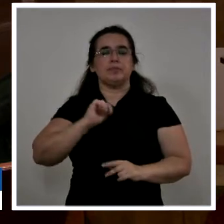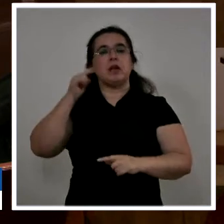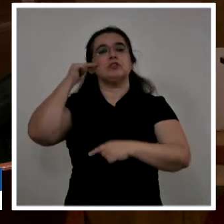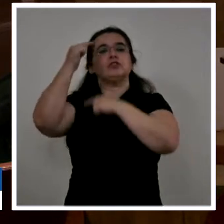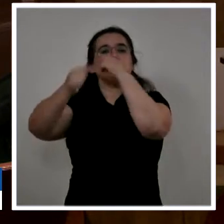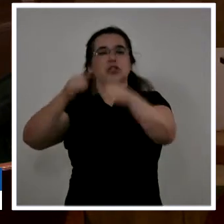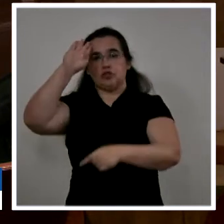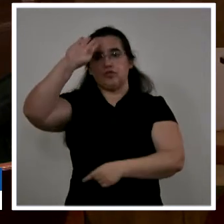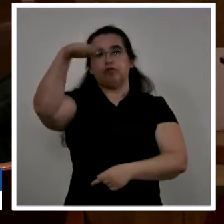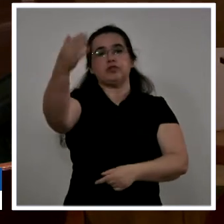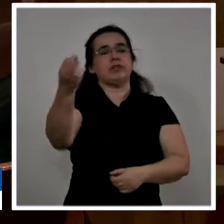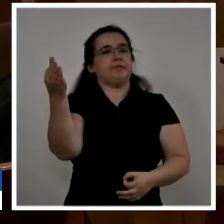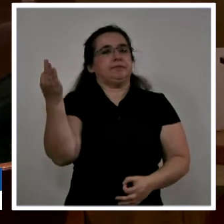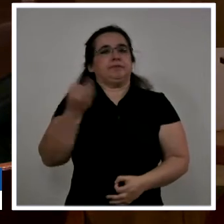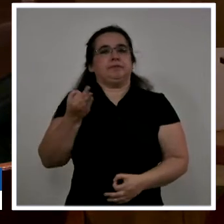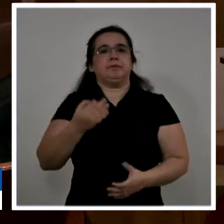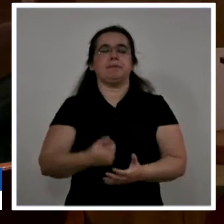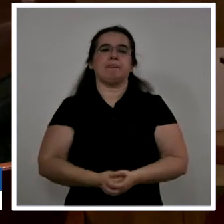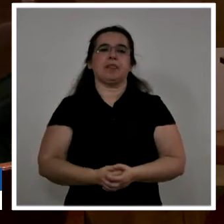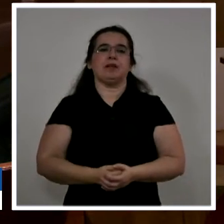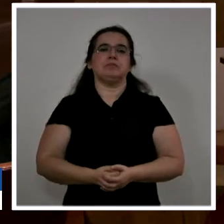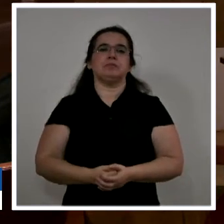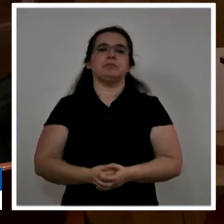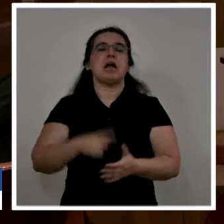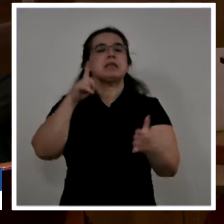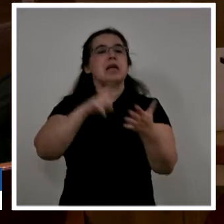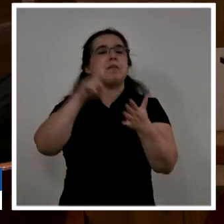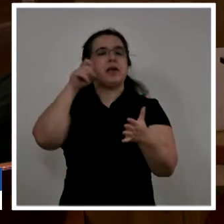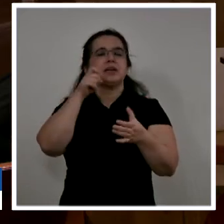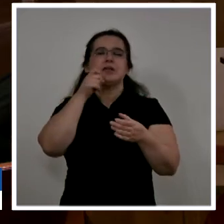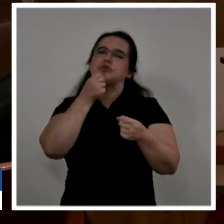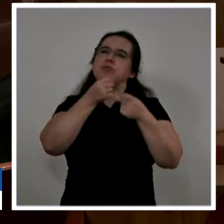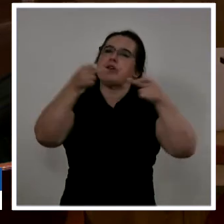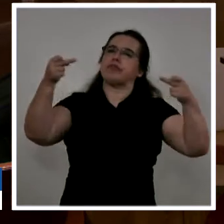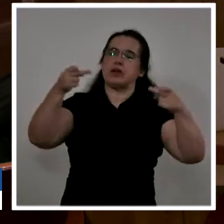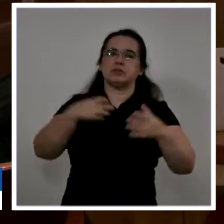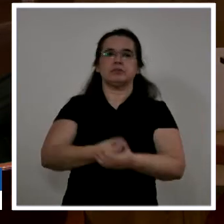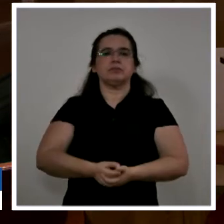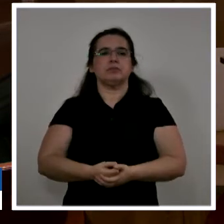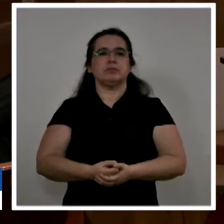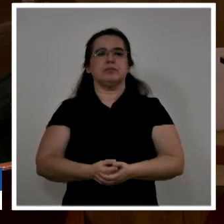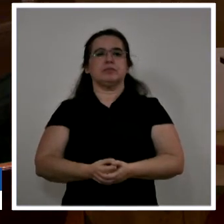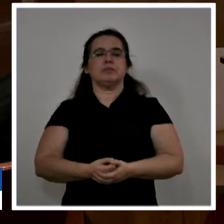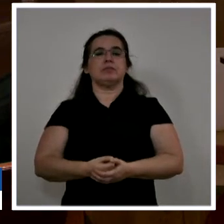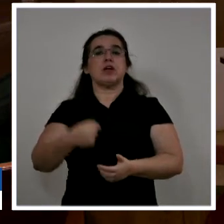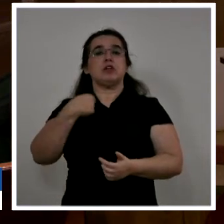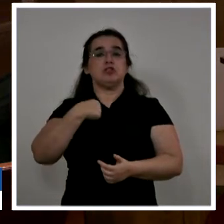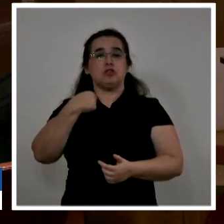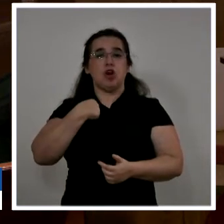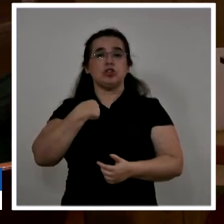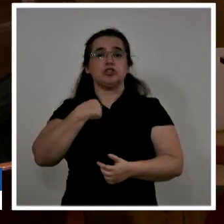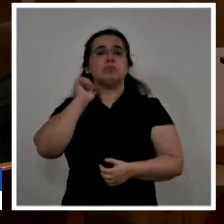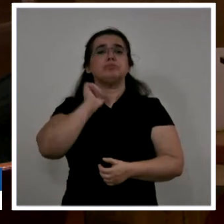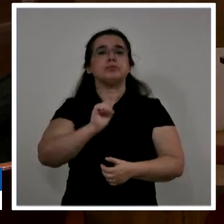das gerações futuras. In America they have an expression, na América temos uma expressão, um dito, you are what you eat. Nós somos aquilo que